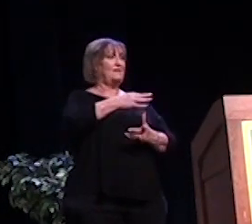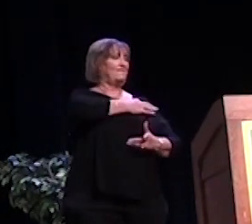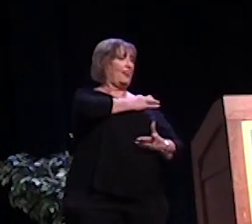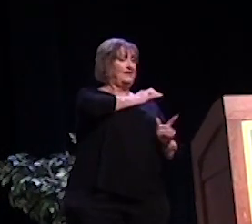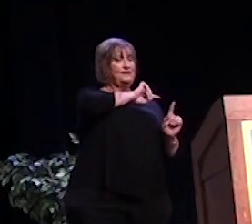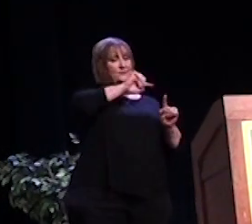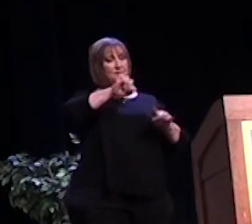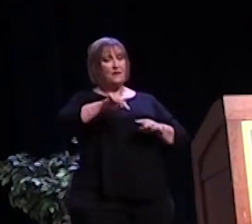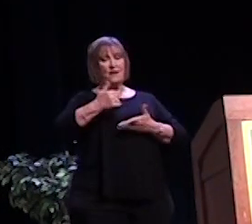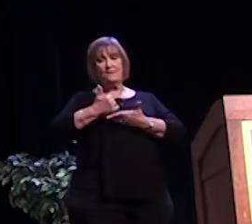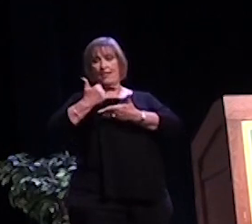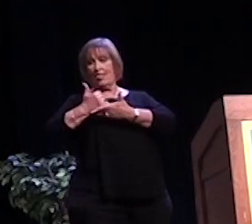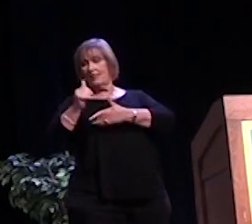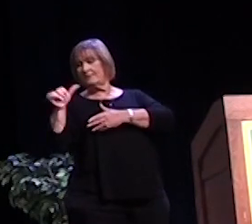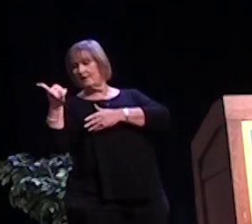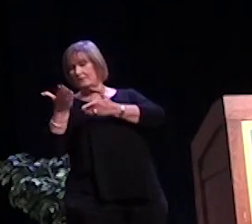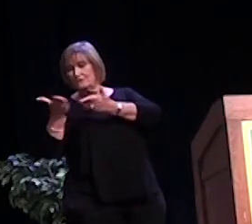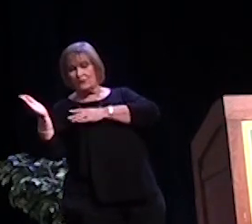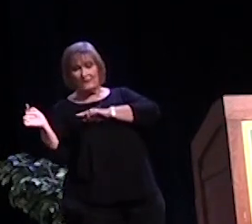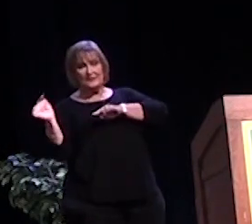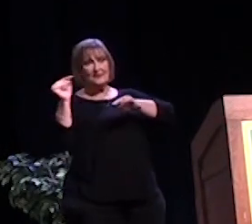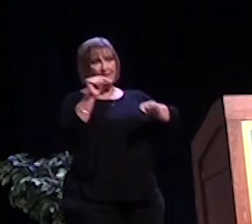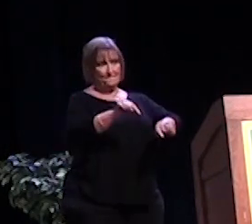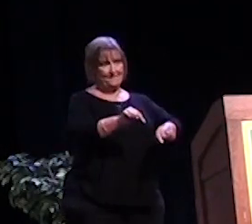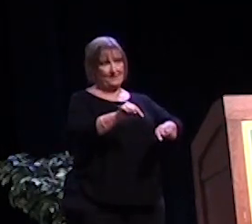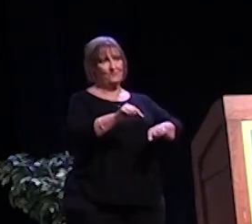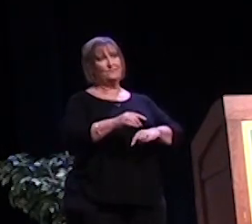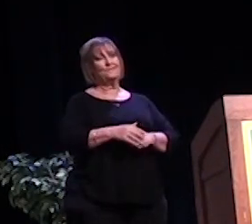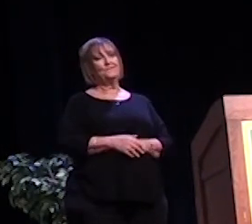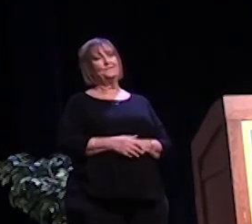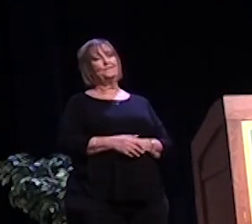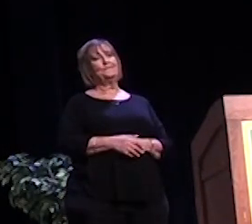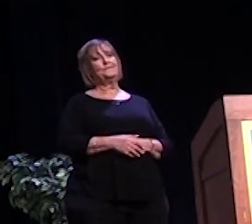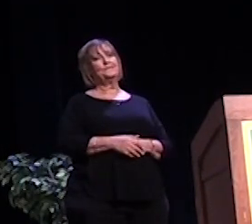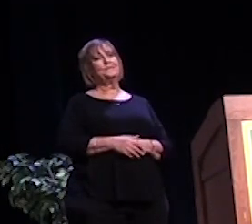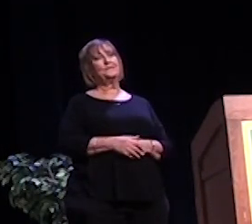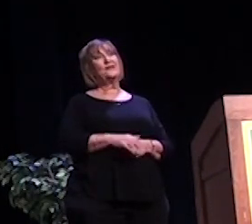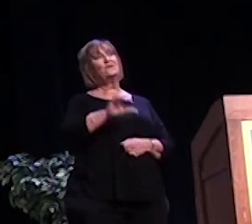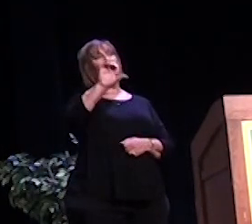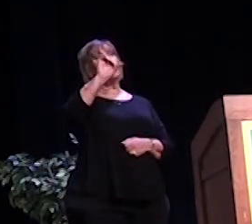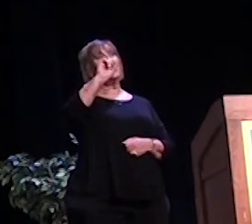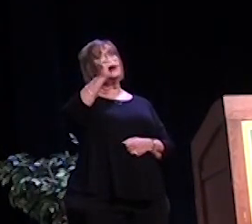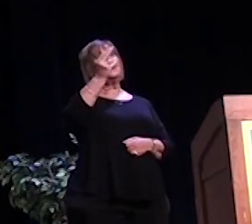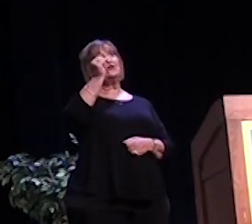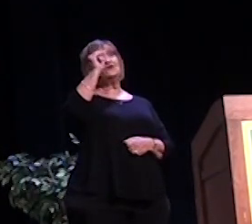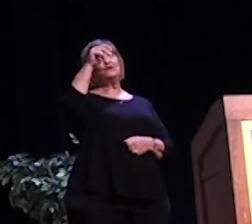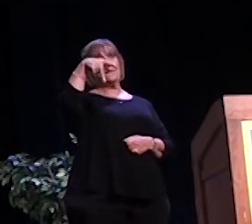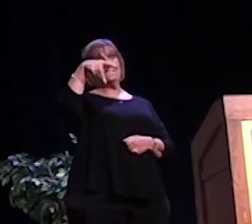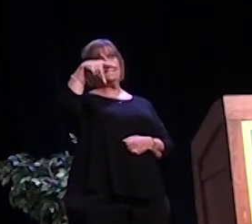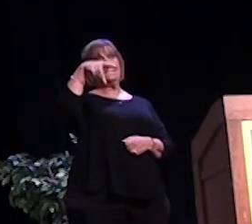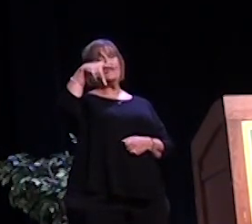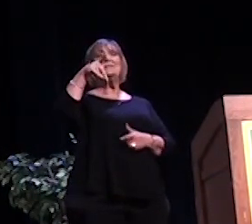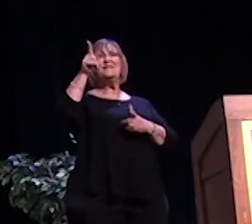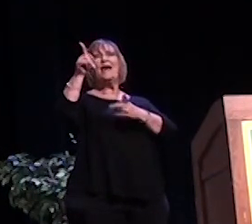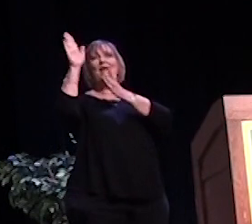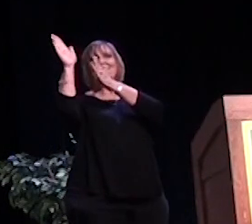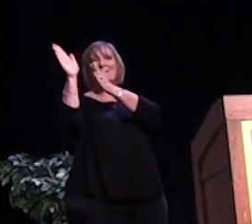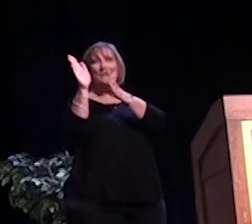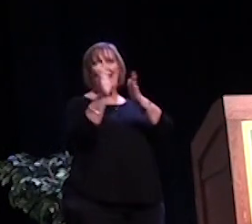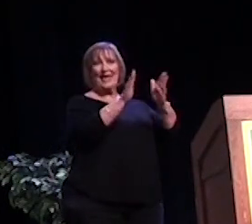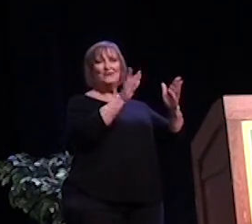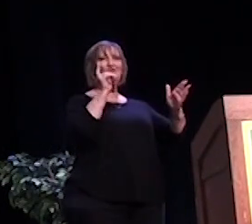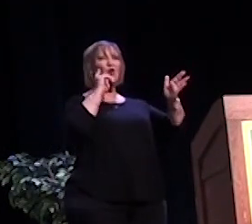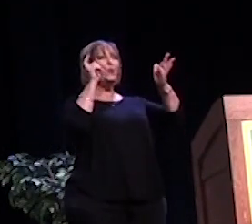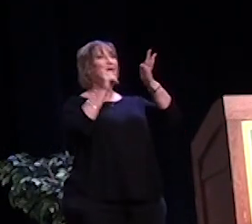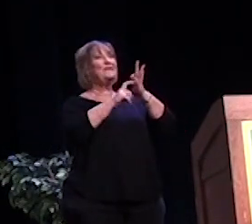volunteer services. So those are the things that happen. And the SHIP has a plan now, right? So the SHIP has identified